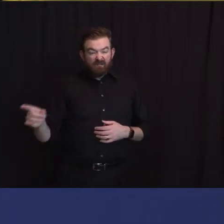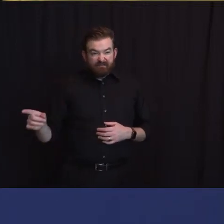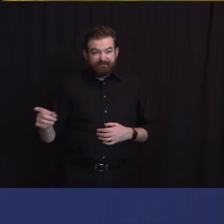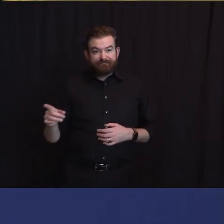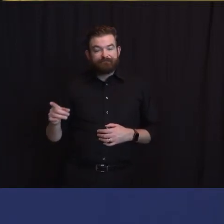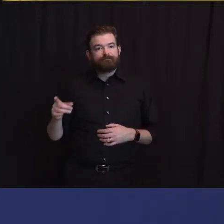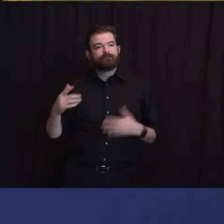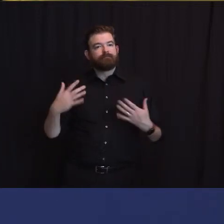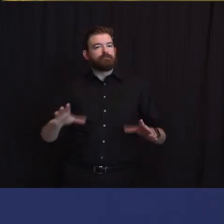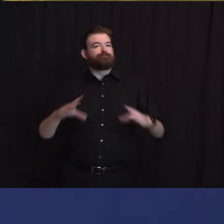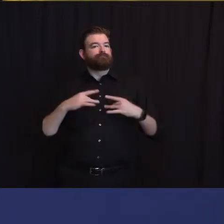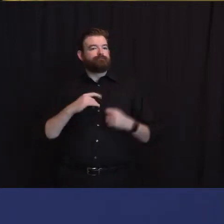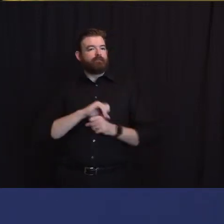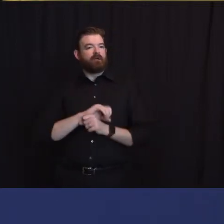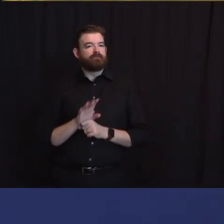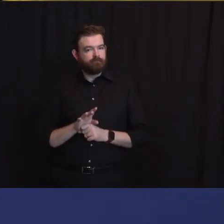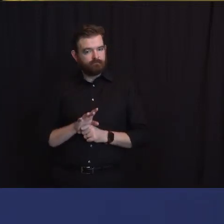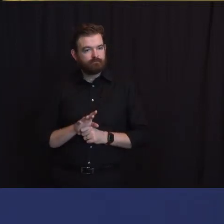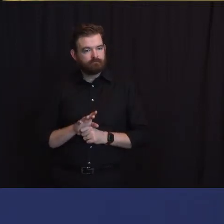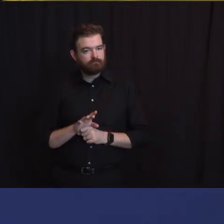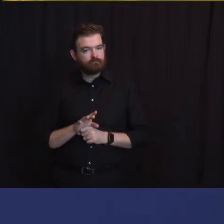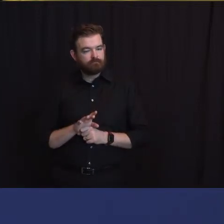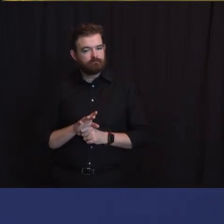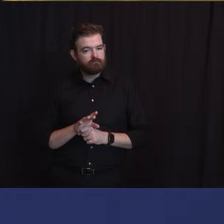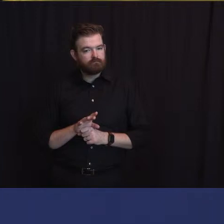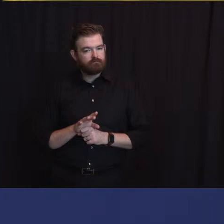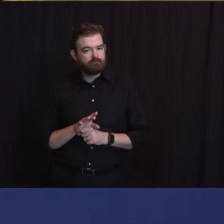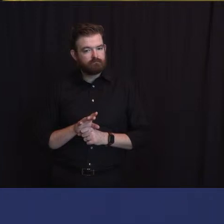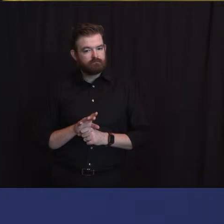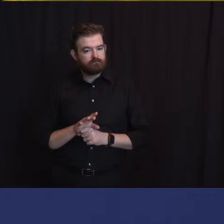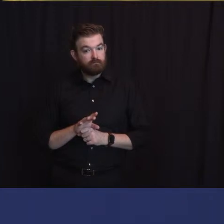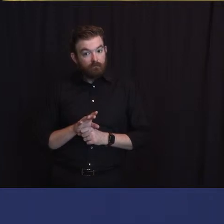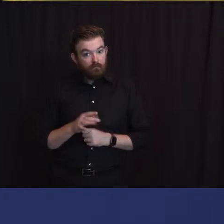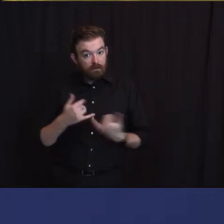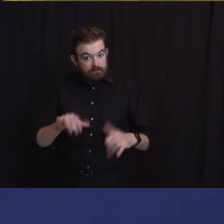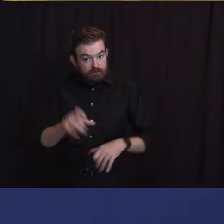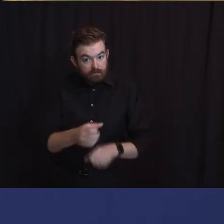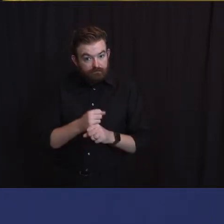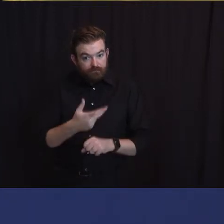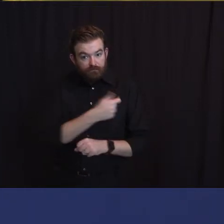member, that family member had COVID, is vaccinated, and came through with flying